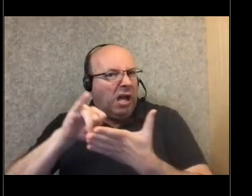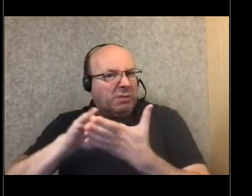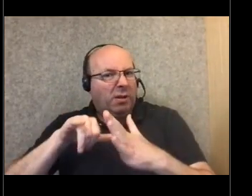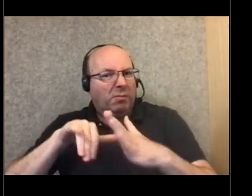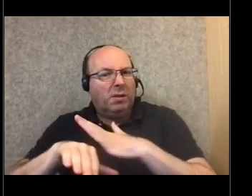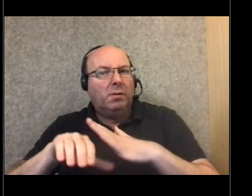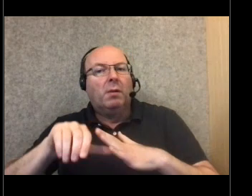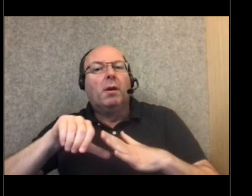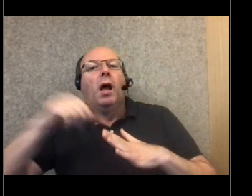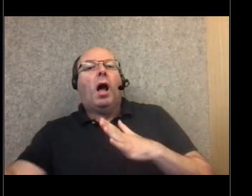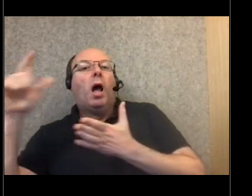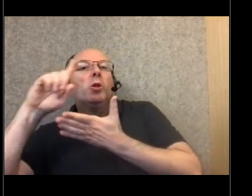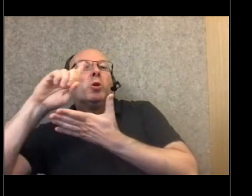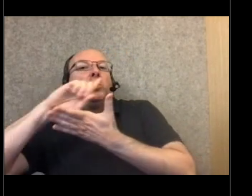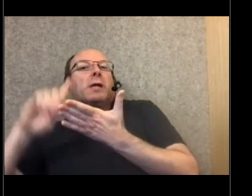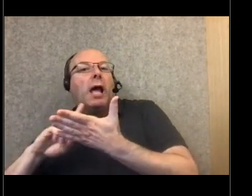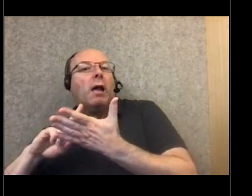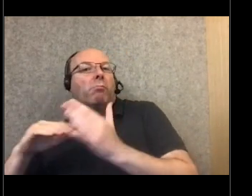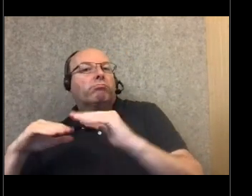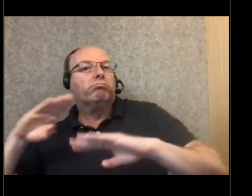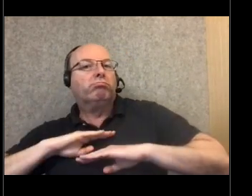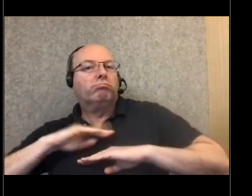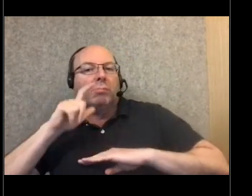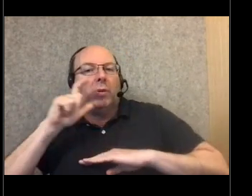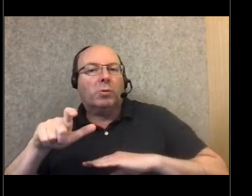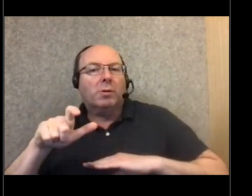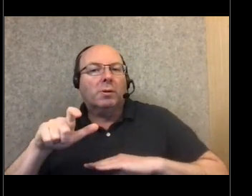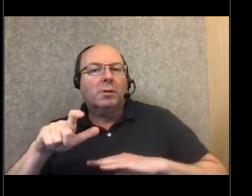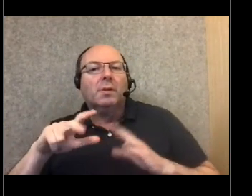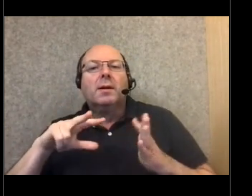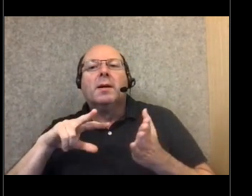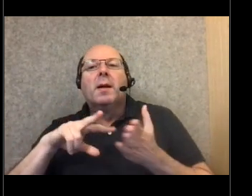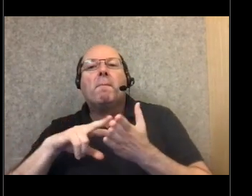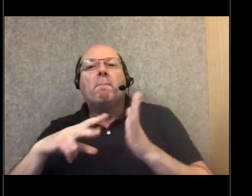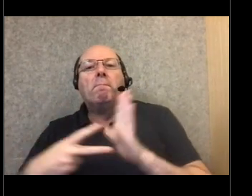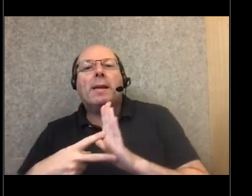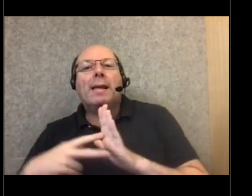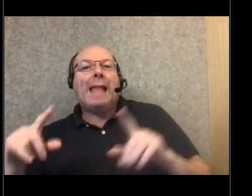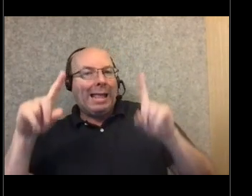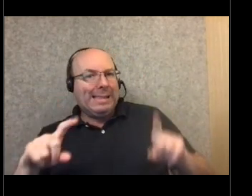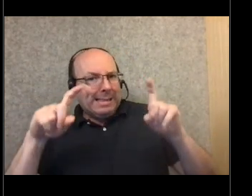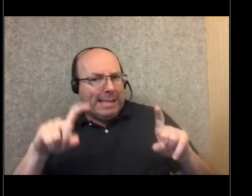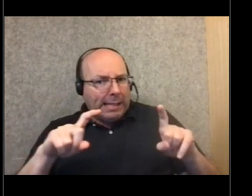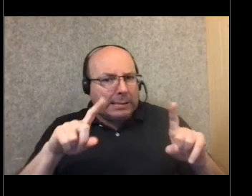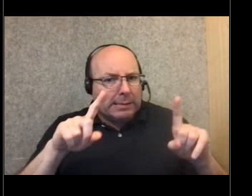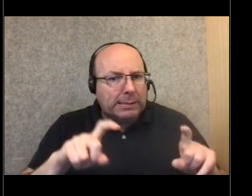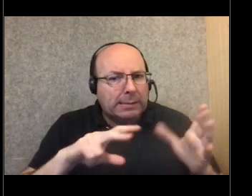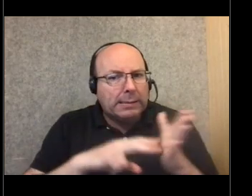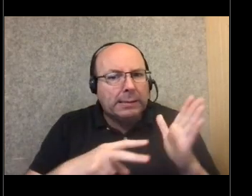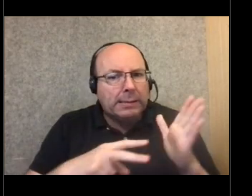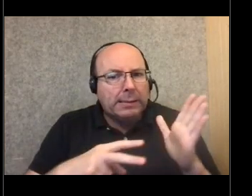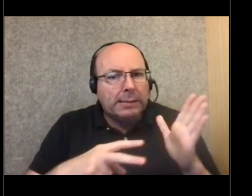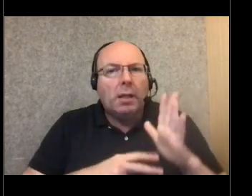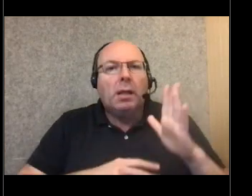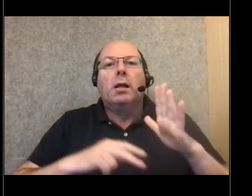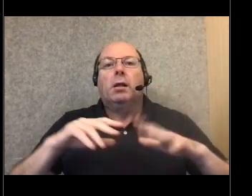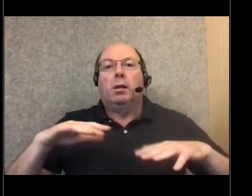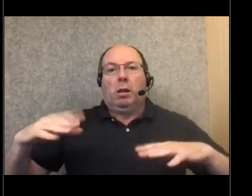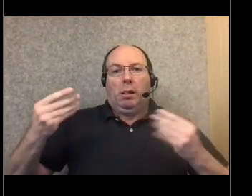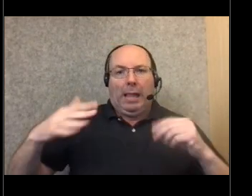requirements. The test, therefore, can alter the number of units on a